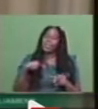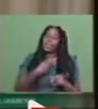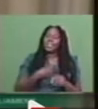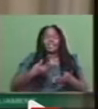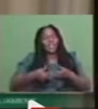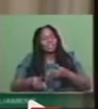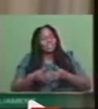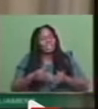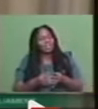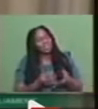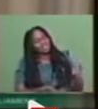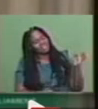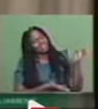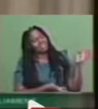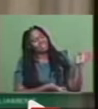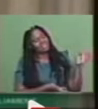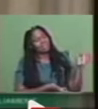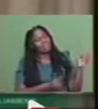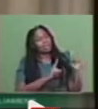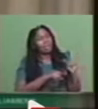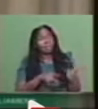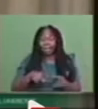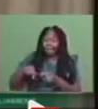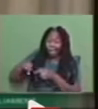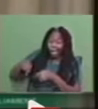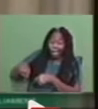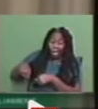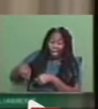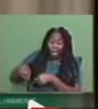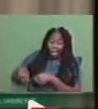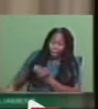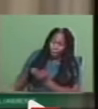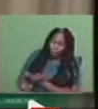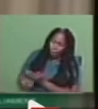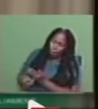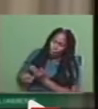So let's talk about maxing out this overdraft.